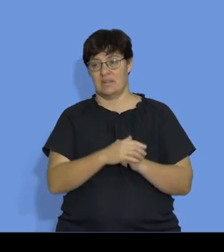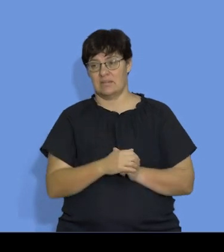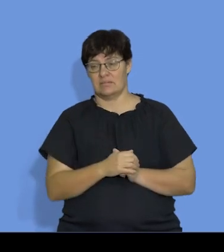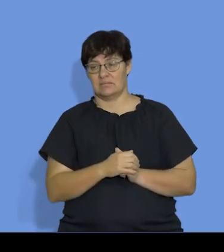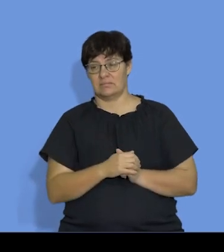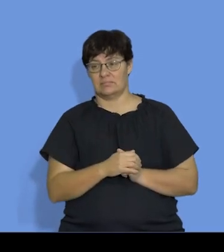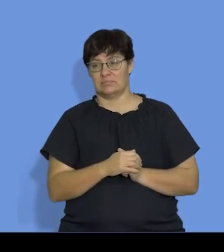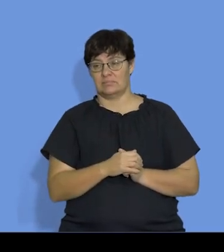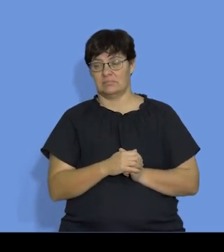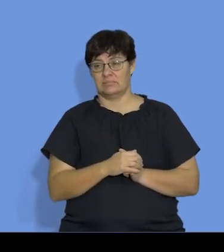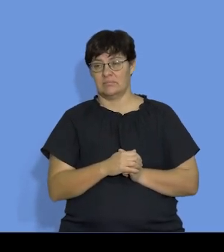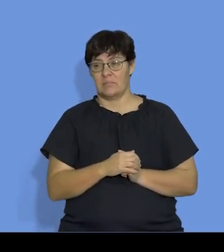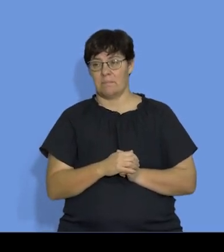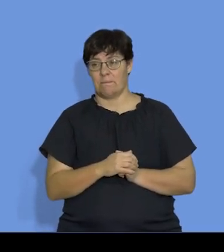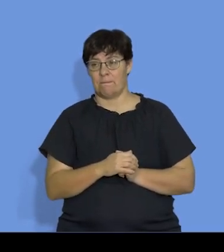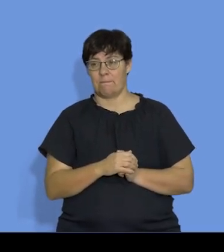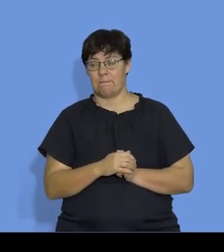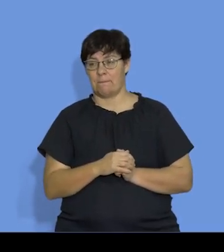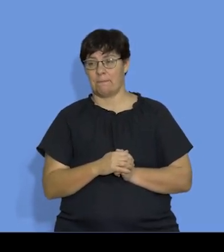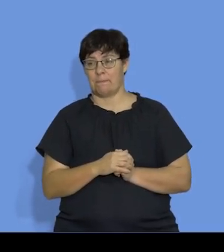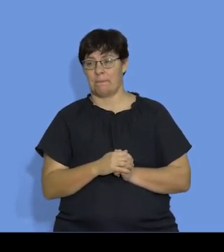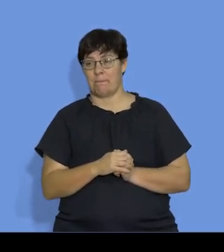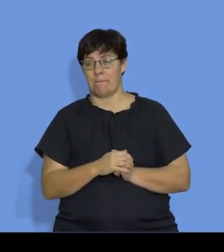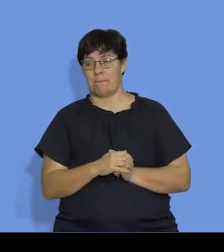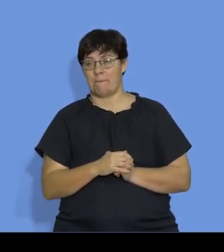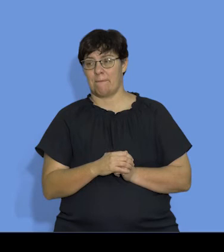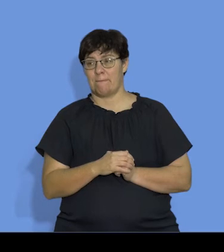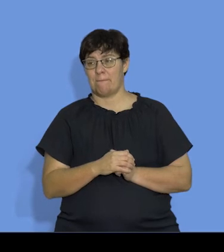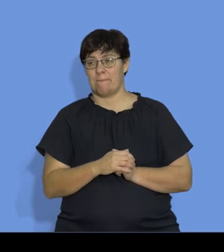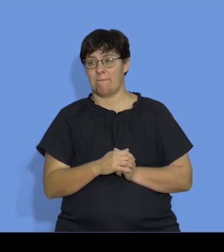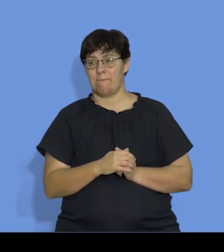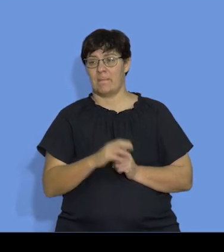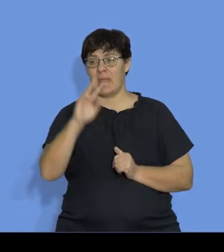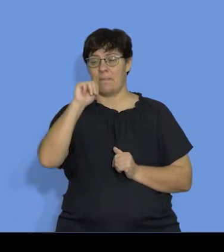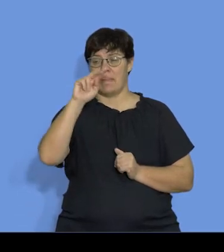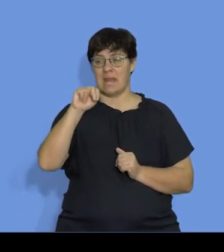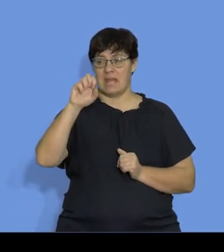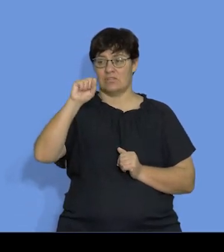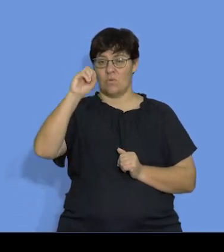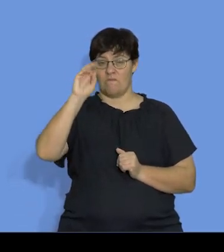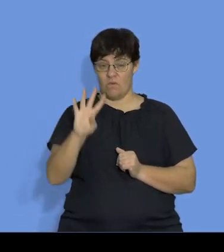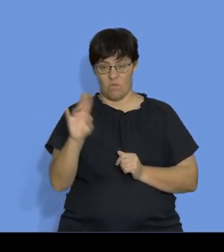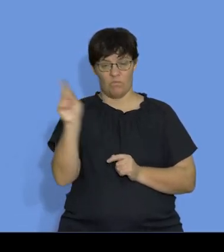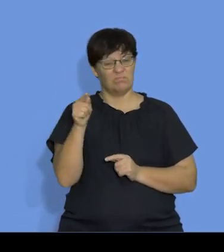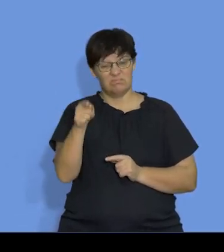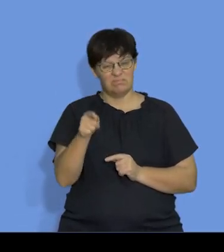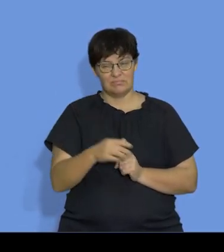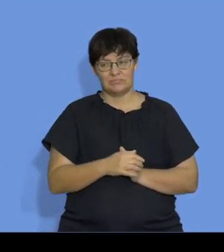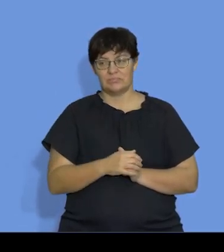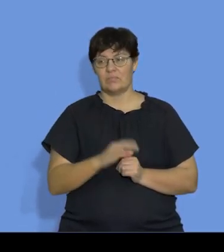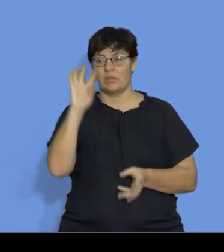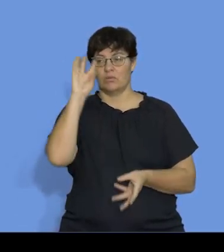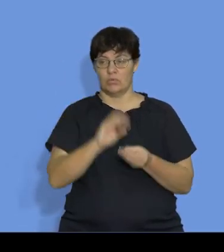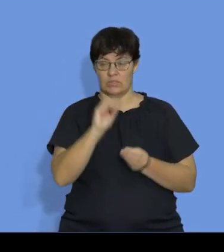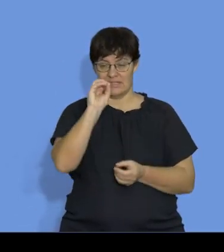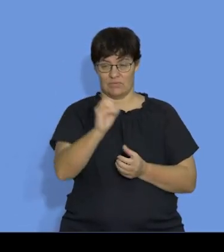in the manganese sulfate, which is MnSO4? Again, the total is